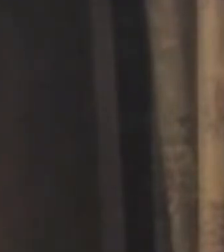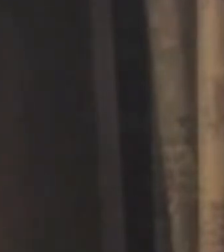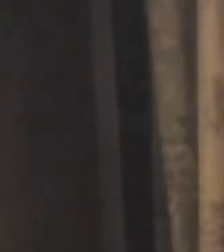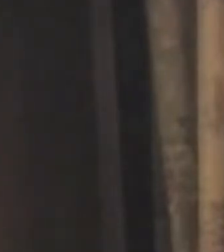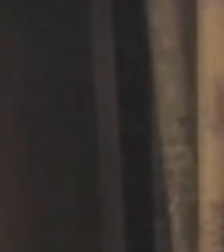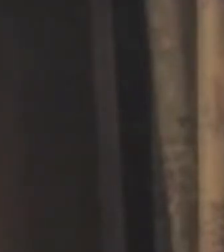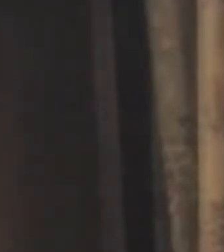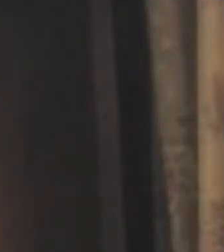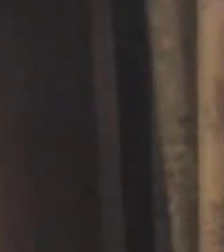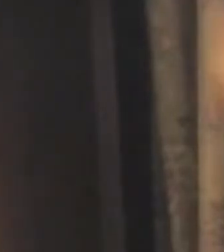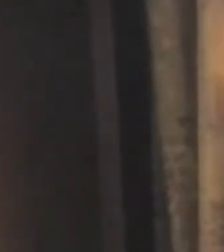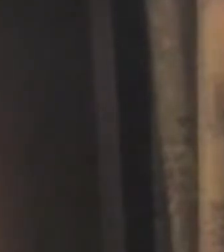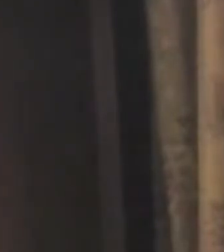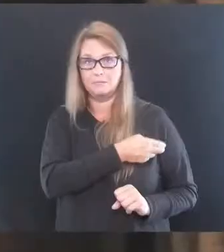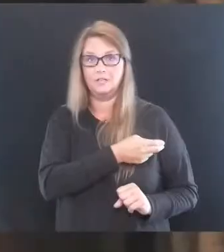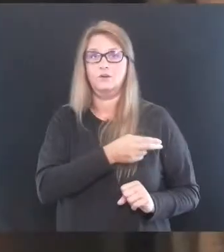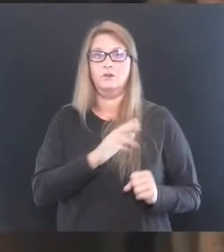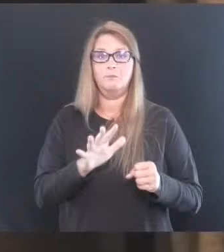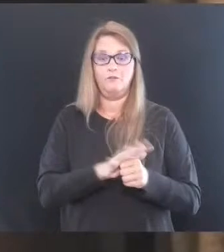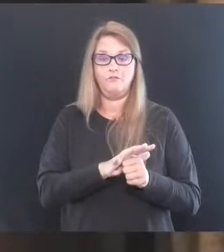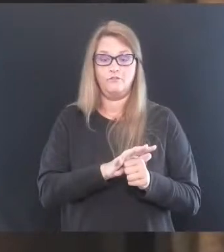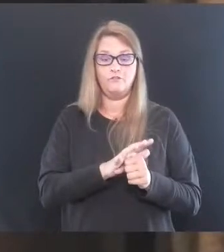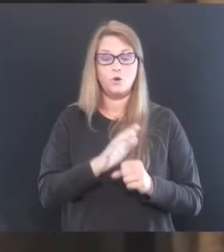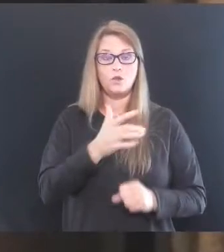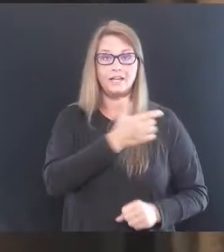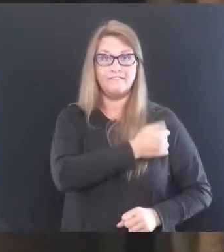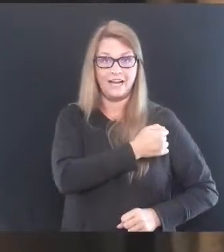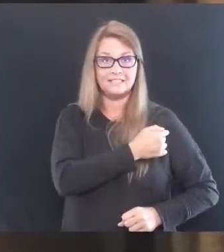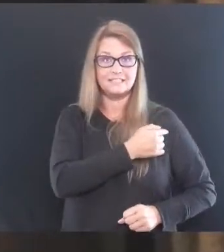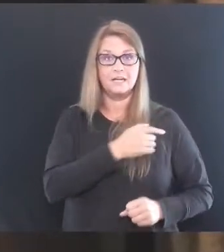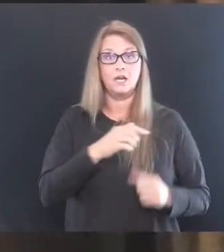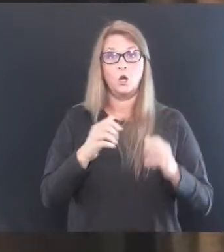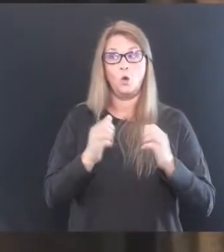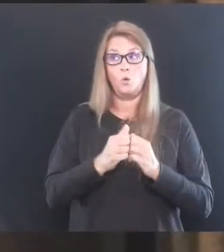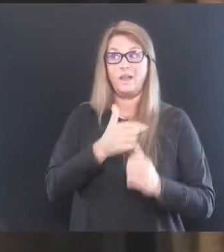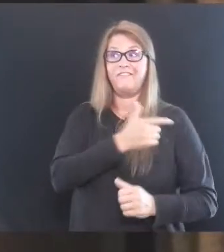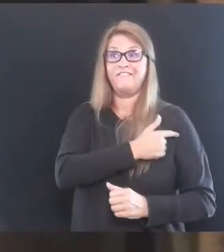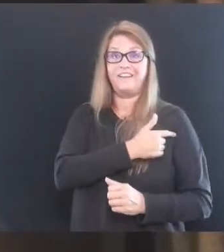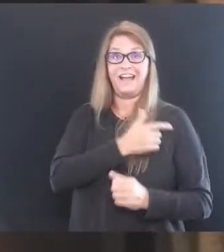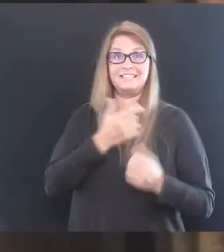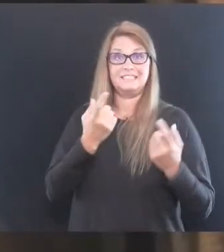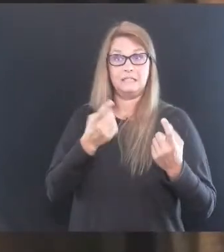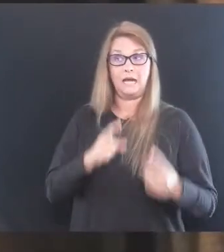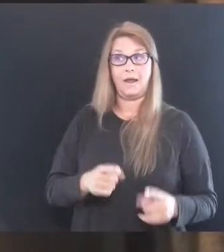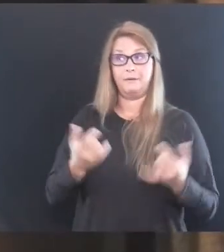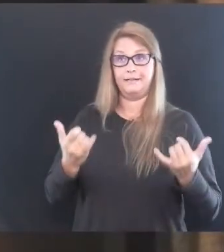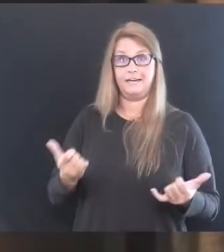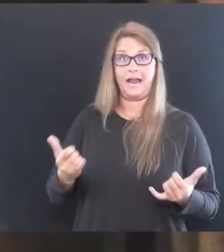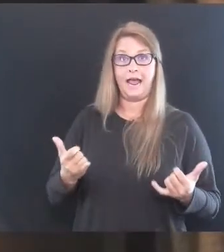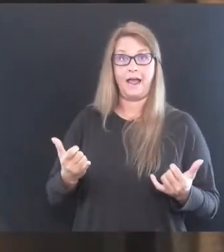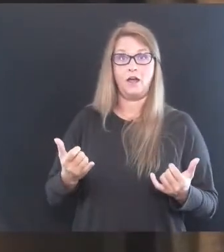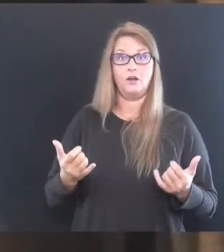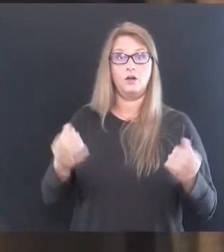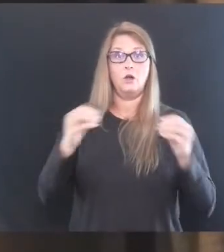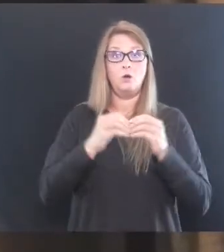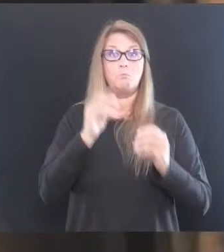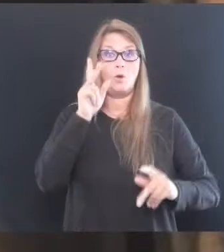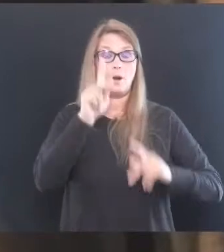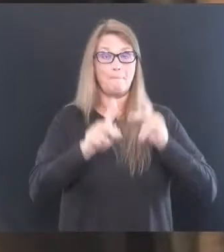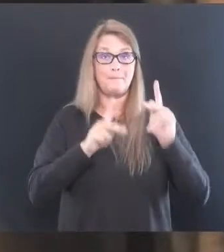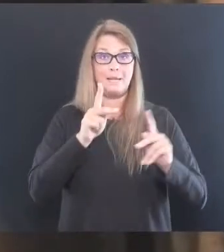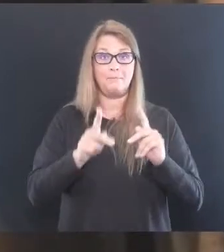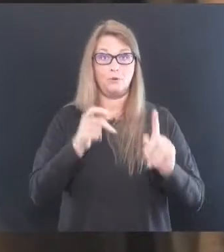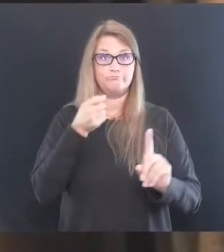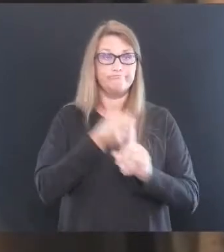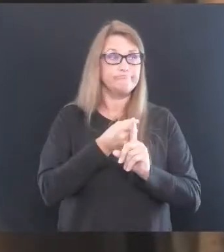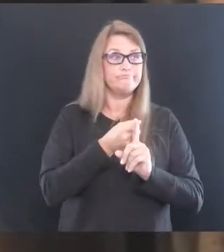hospitalized being people that are fully vaccinated. So with vaccine breakthrough cases now becoming more severe, just like